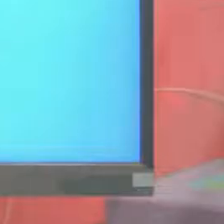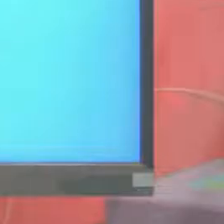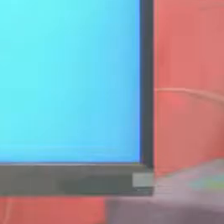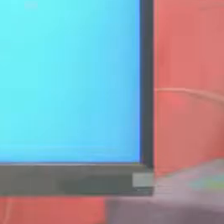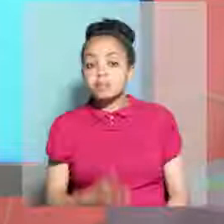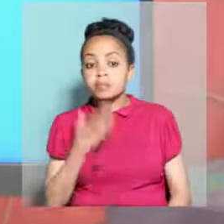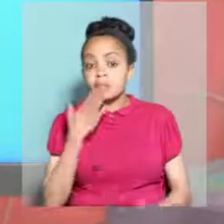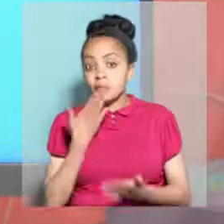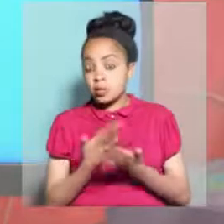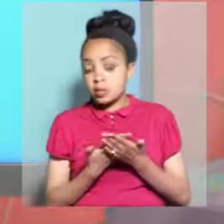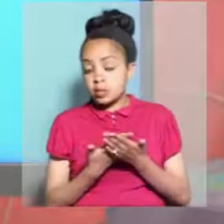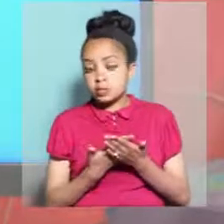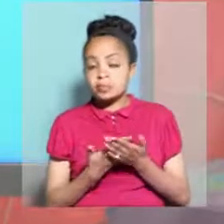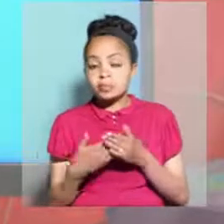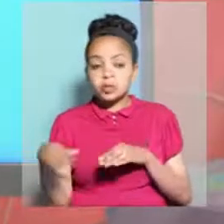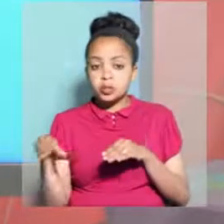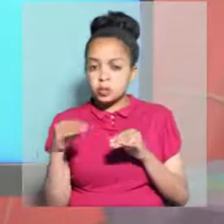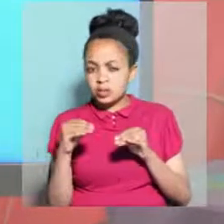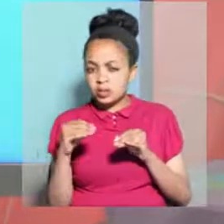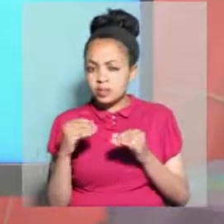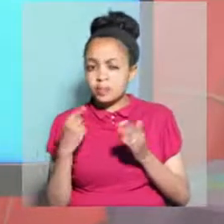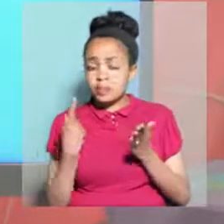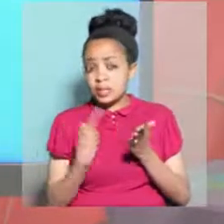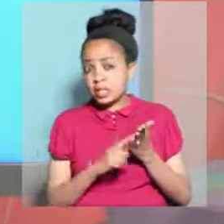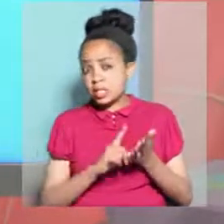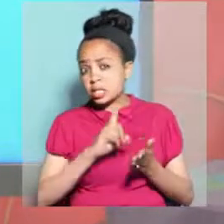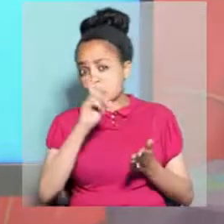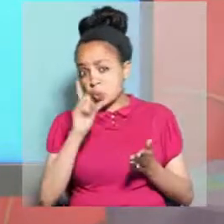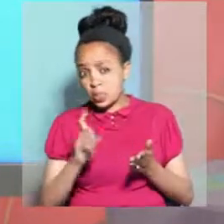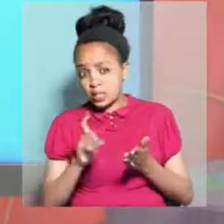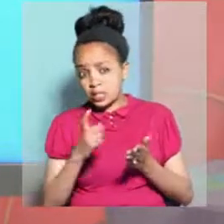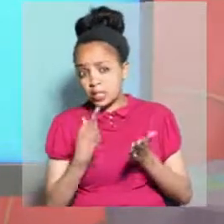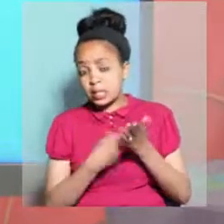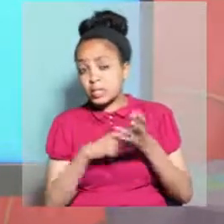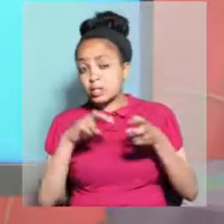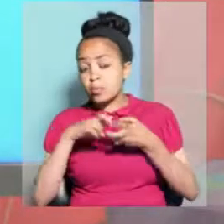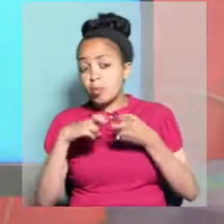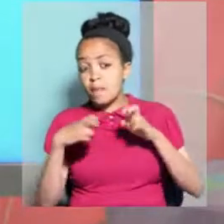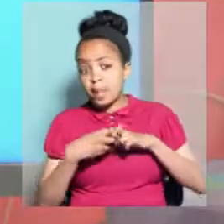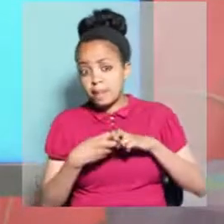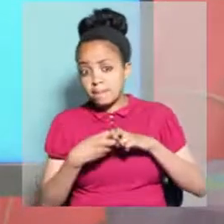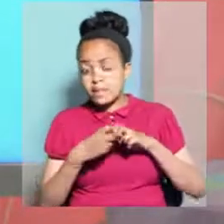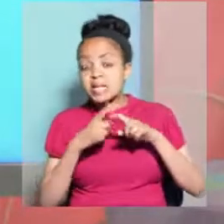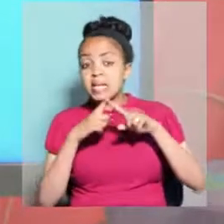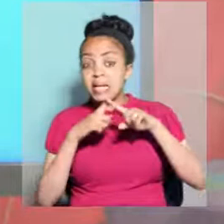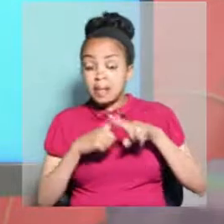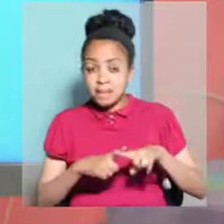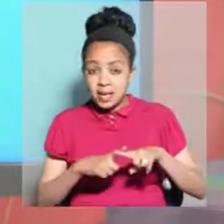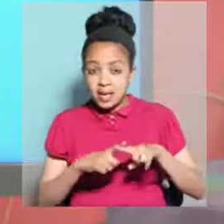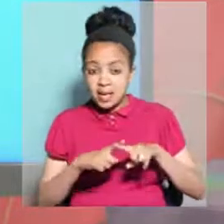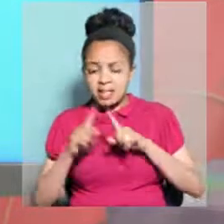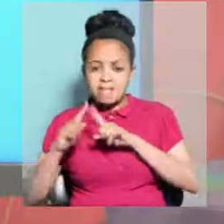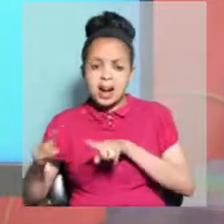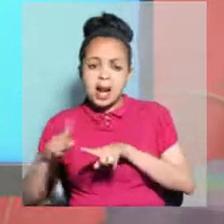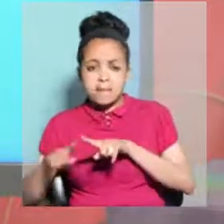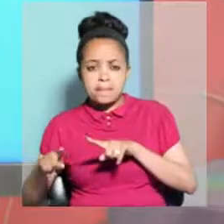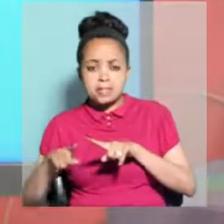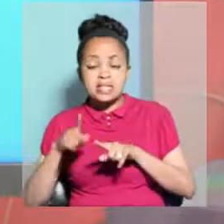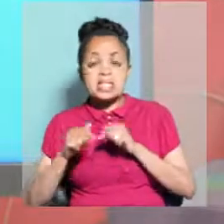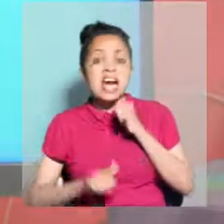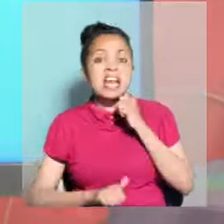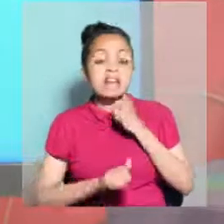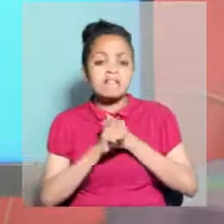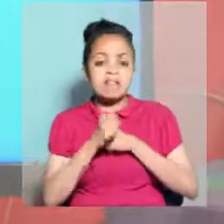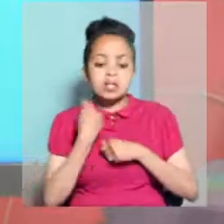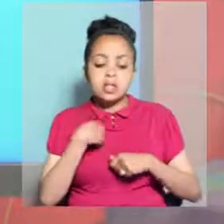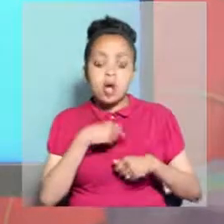Well done, student. In this question or in this problem, dependent variable is an